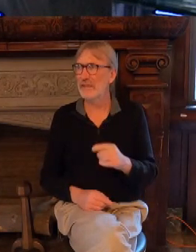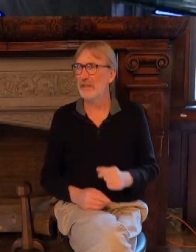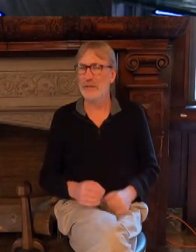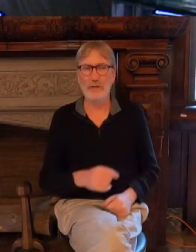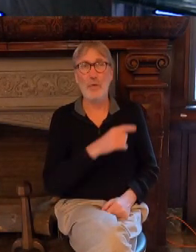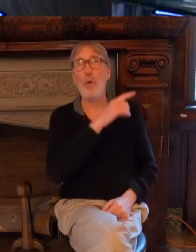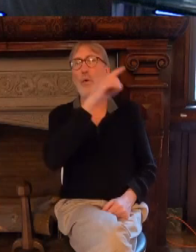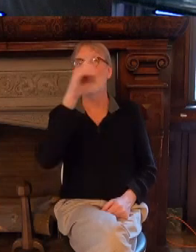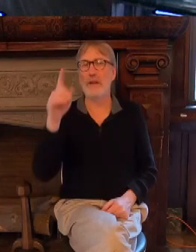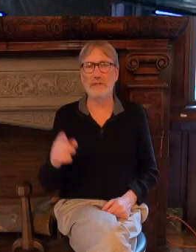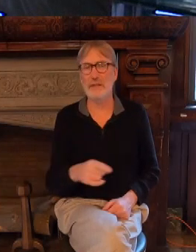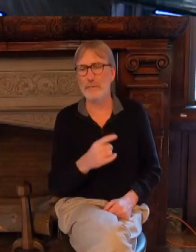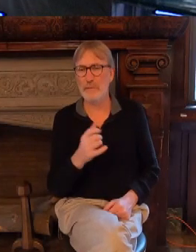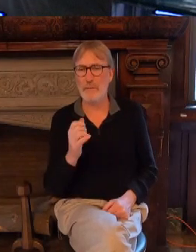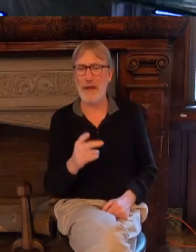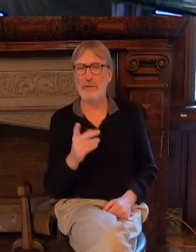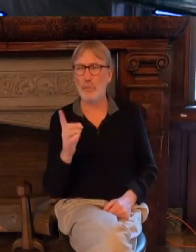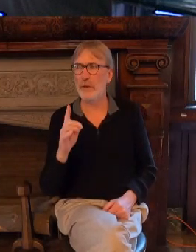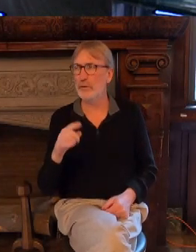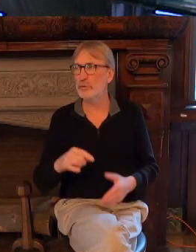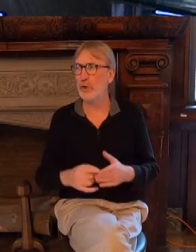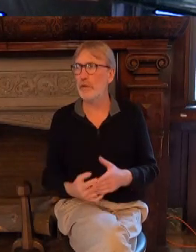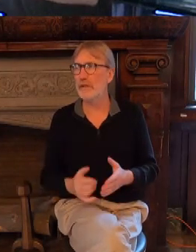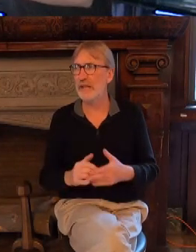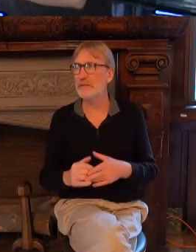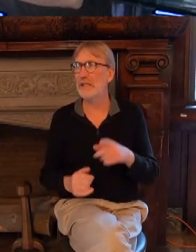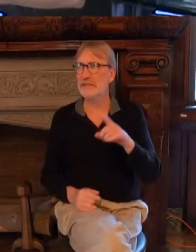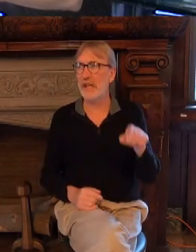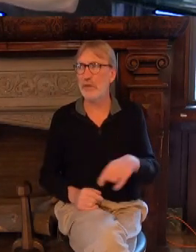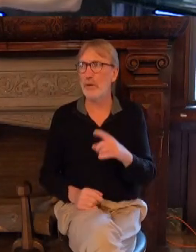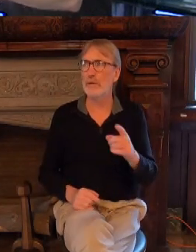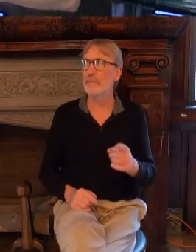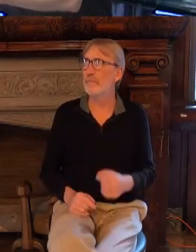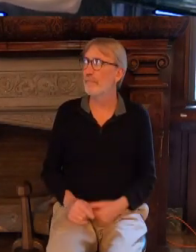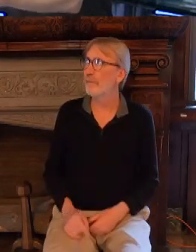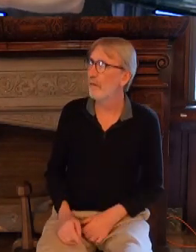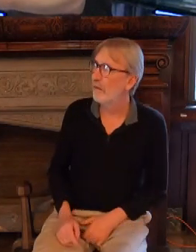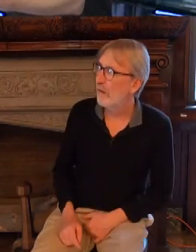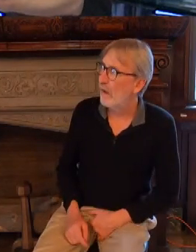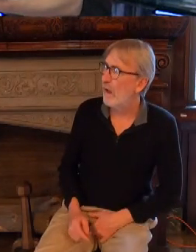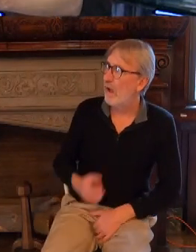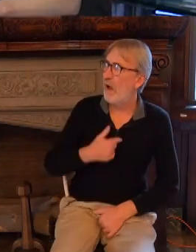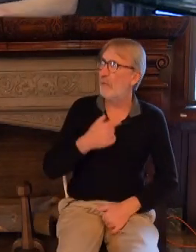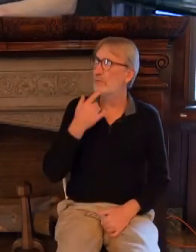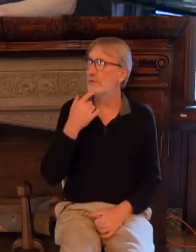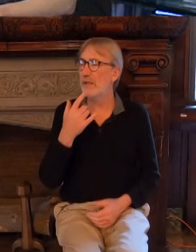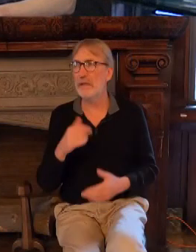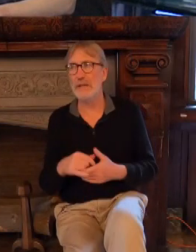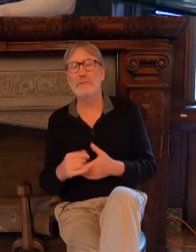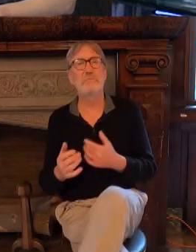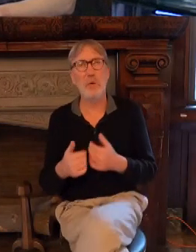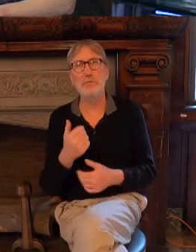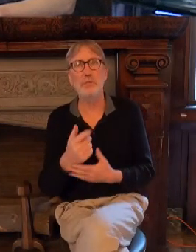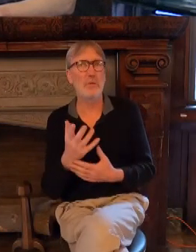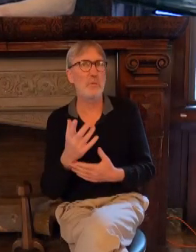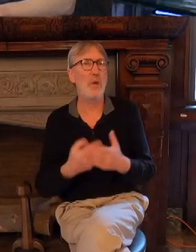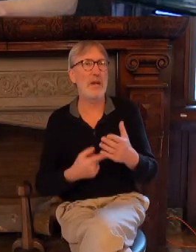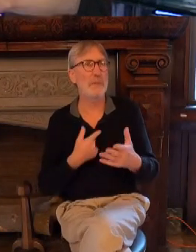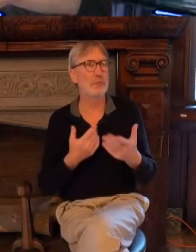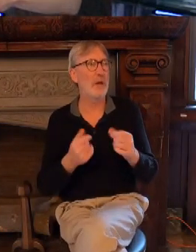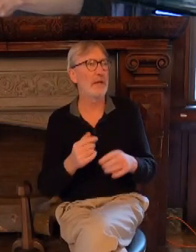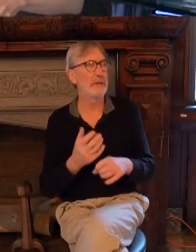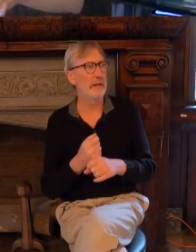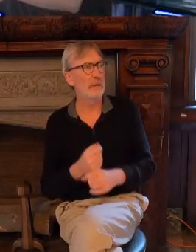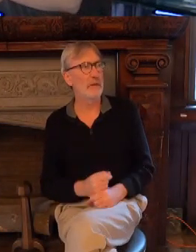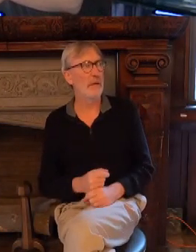around the whole signal phase and you're back to where you started again. And that, I would say, is probably the most I'd want to go on